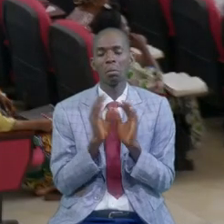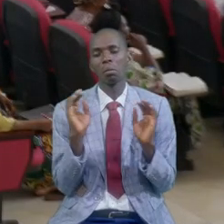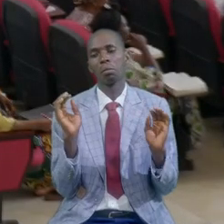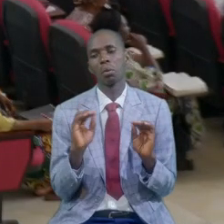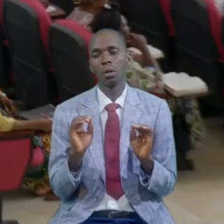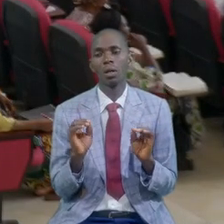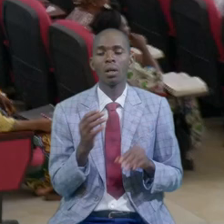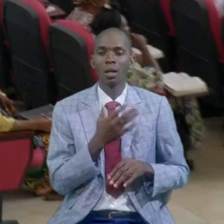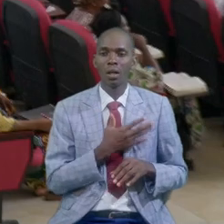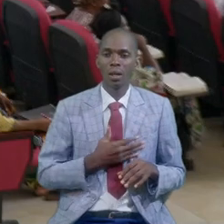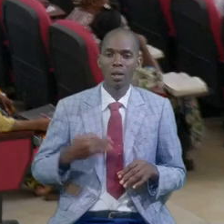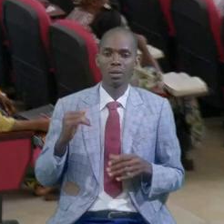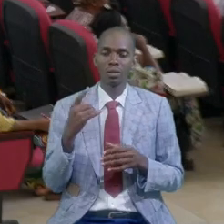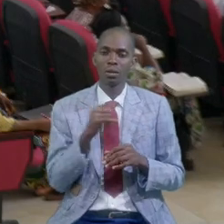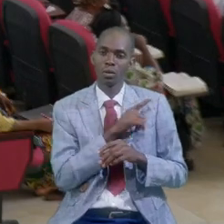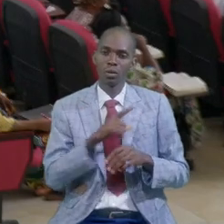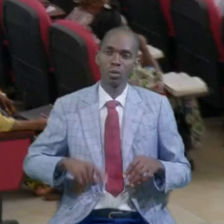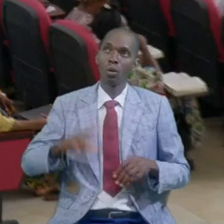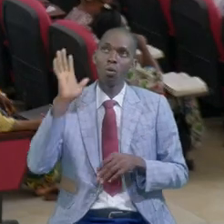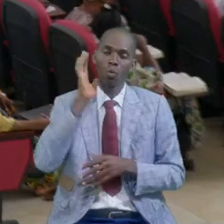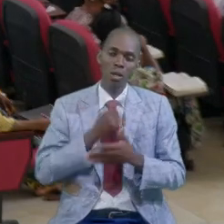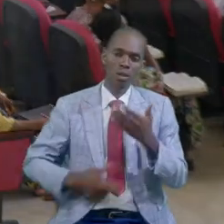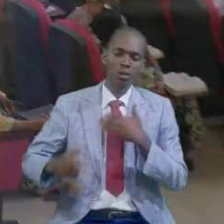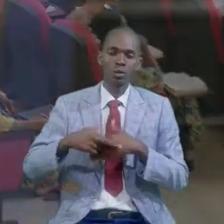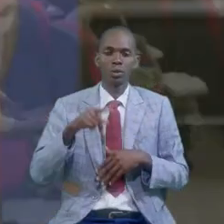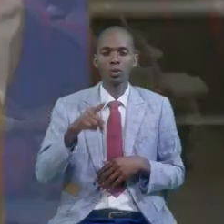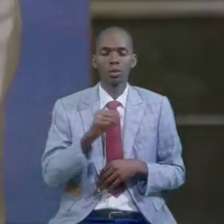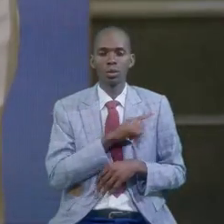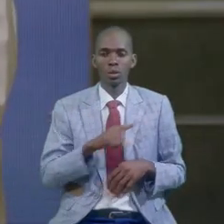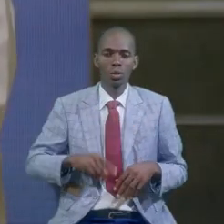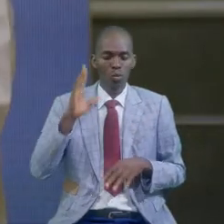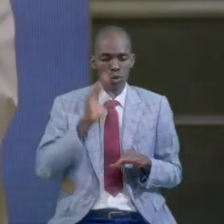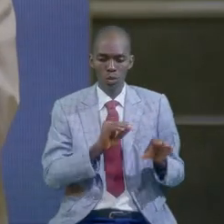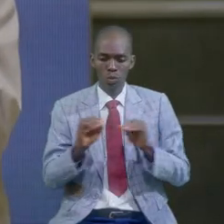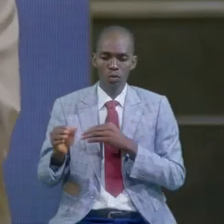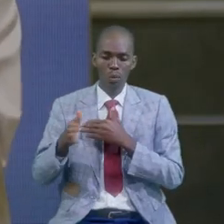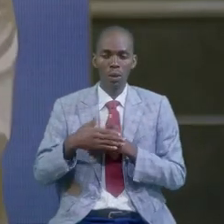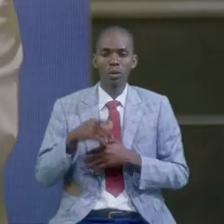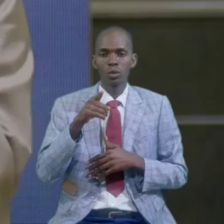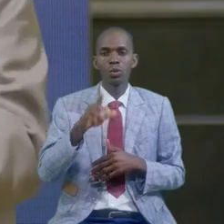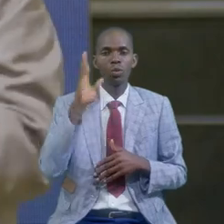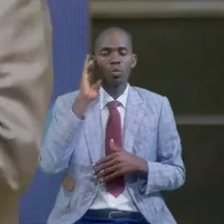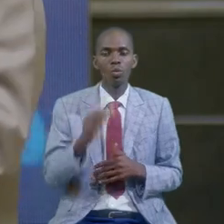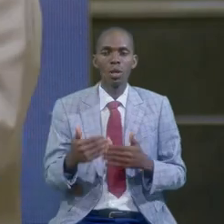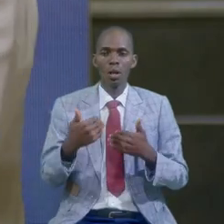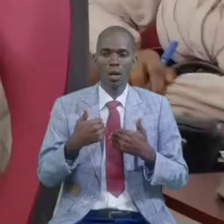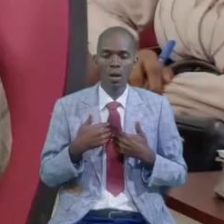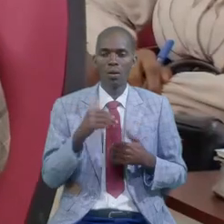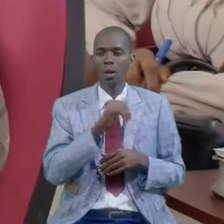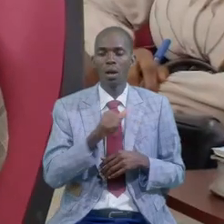Lord will restore you. And the Lord will reposition you. You will have a